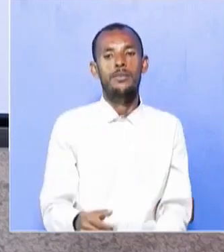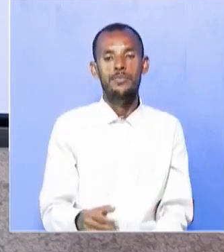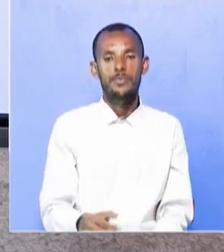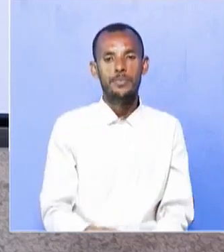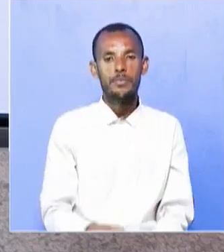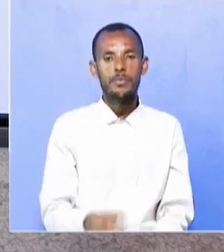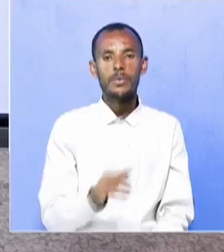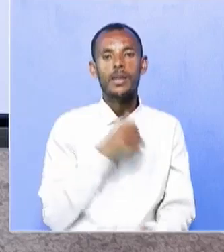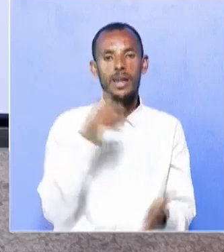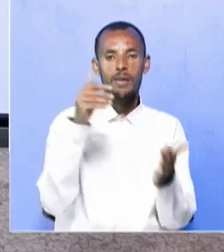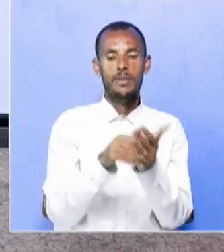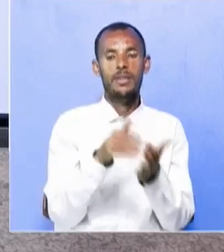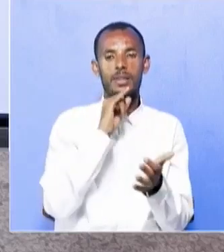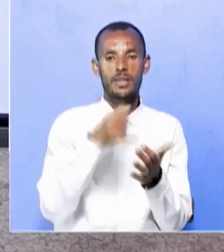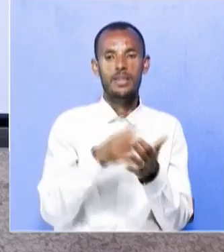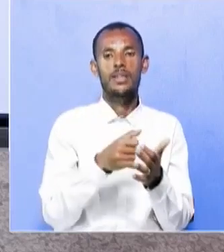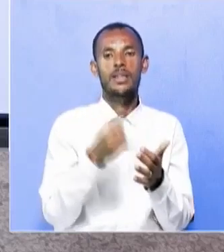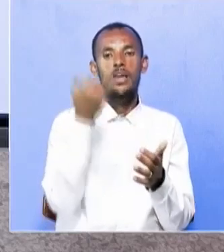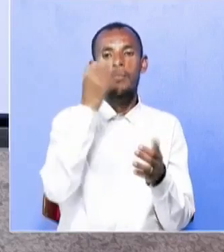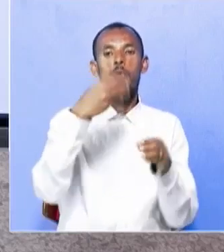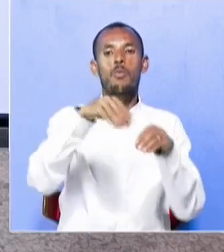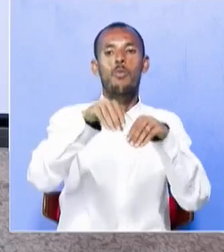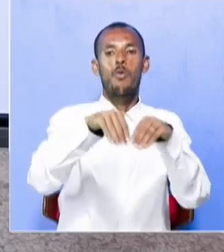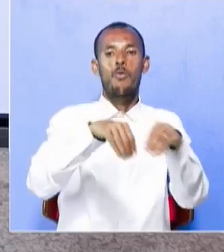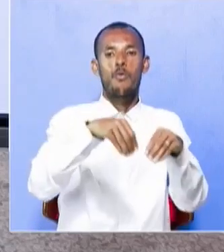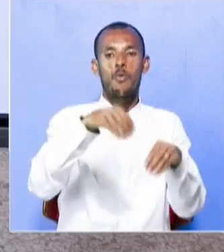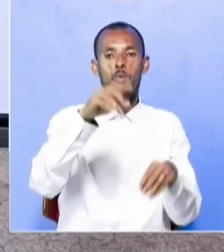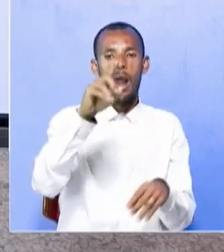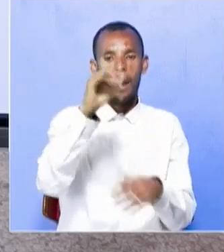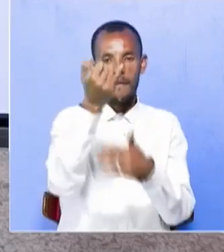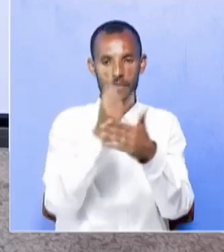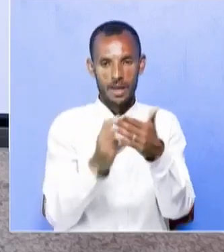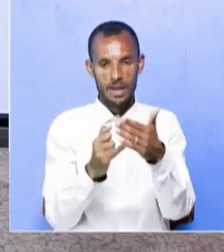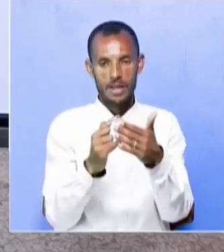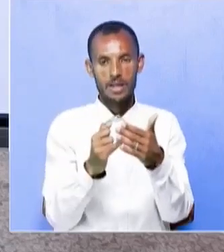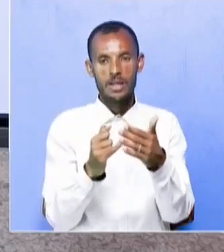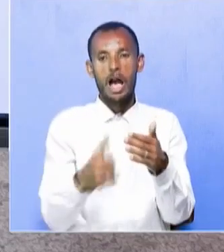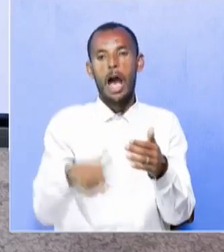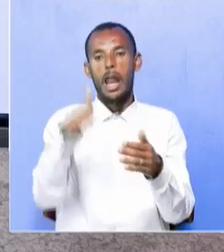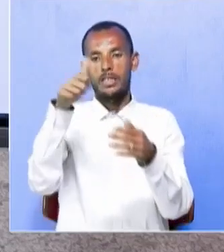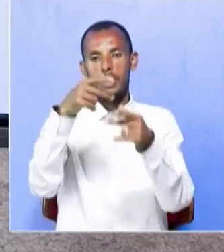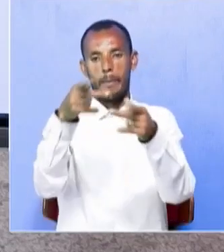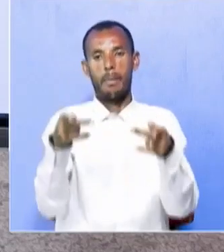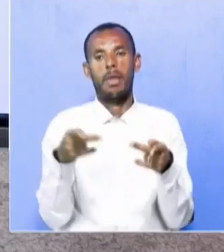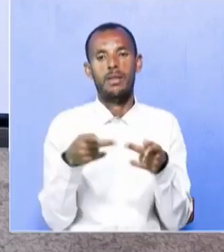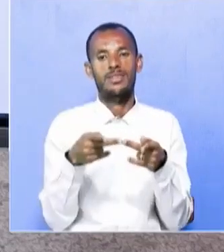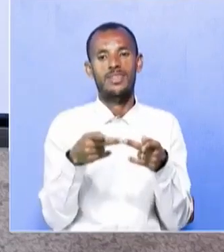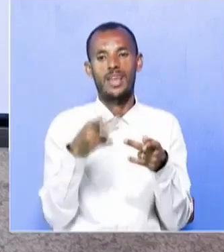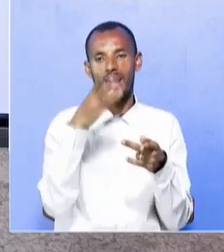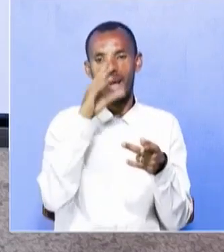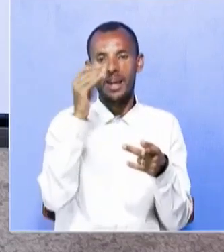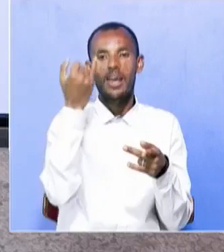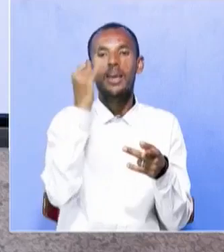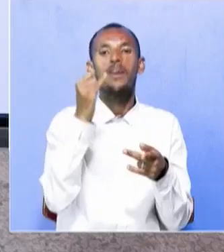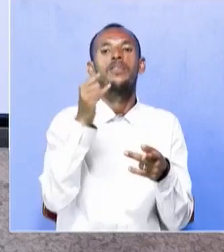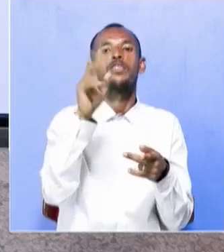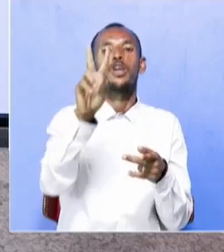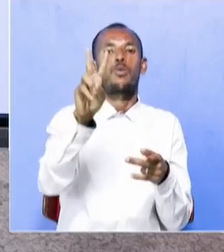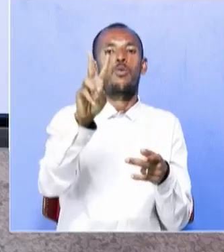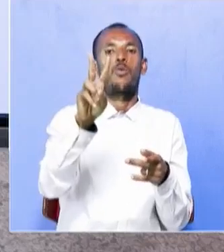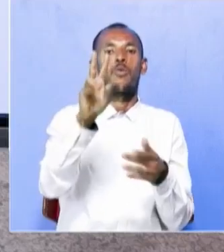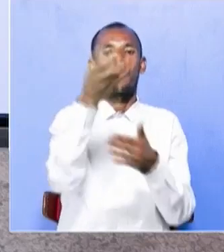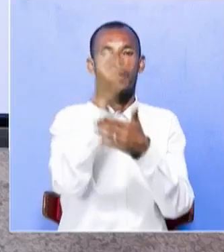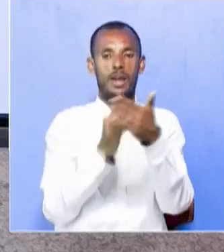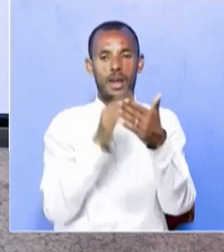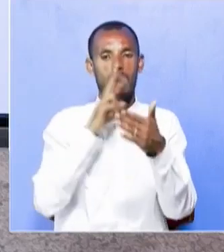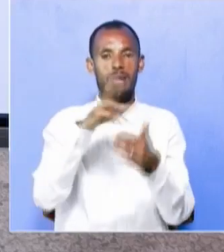I repeat it. If we move one figure on another, and if the two figures